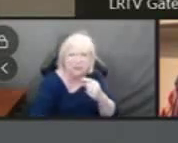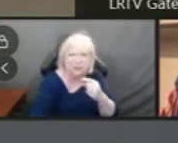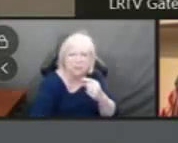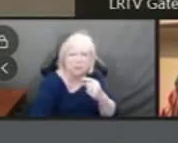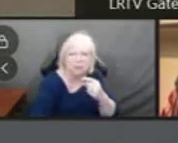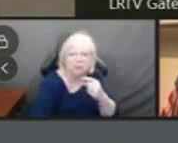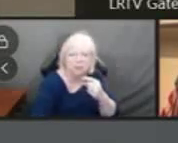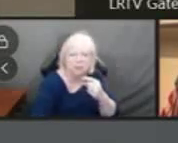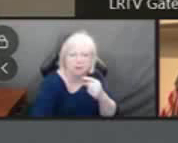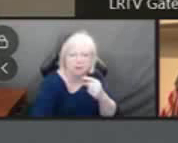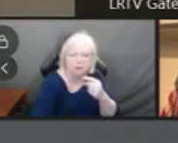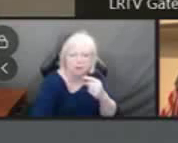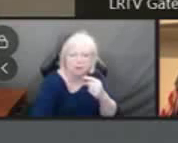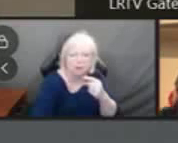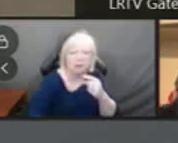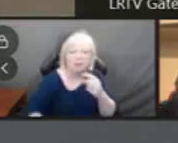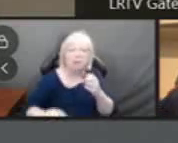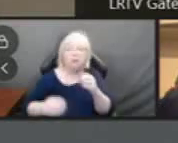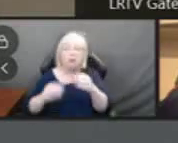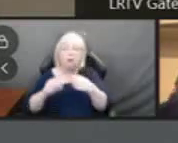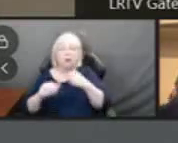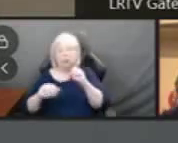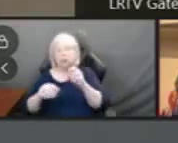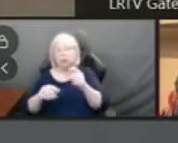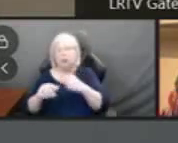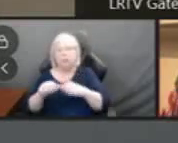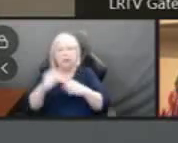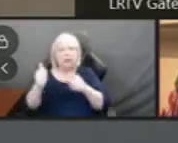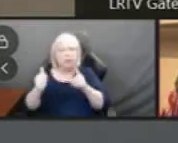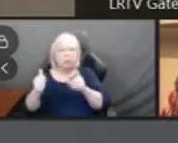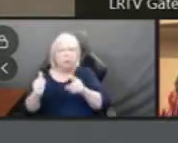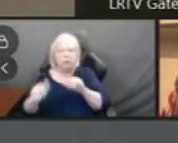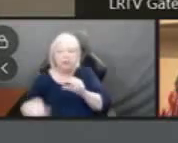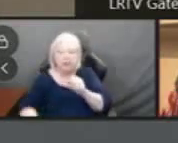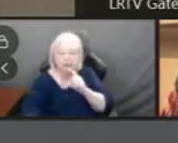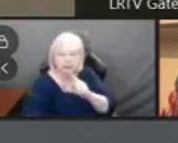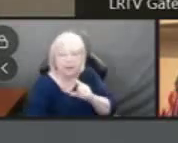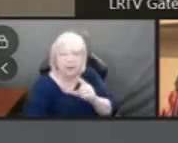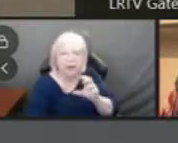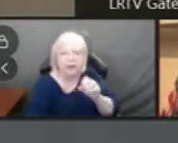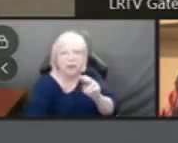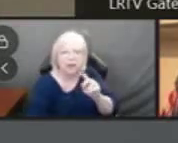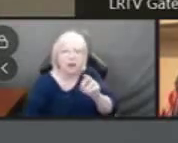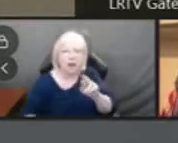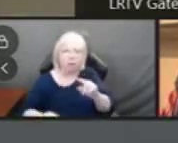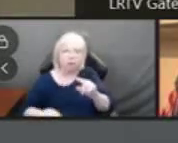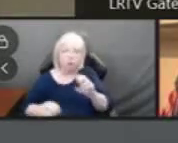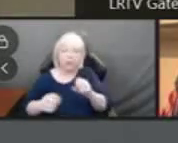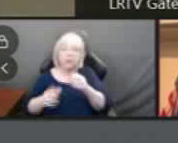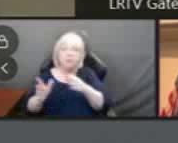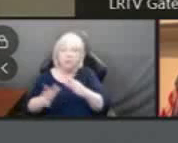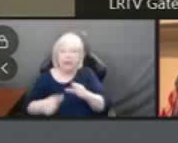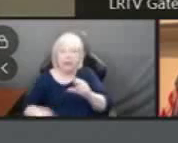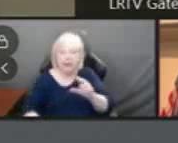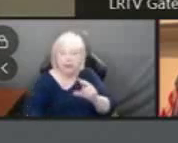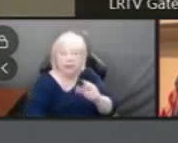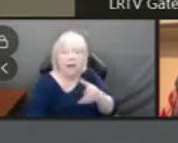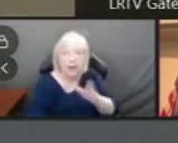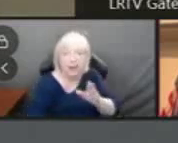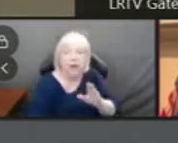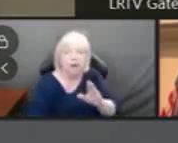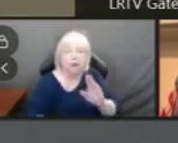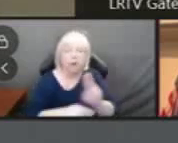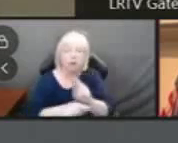right. And so the other question I had is a concrete plant an allowed use in the I-2 zoning that